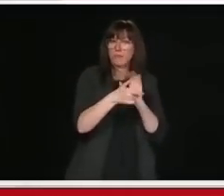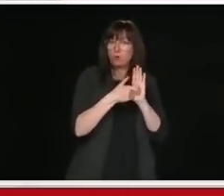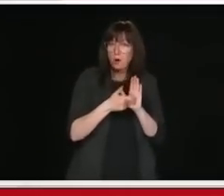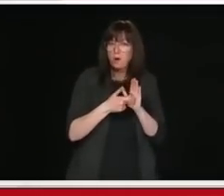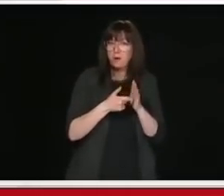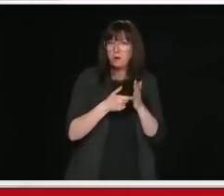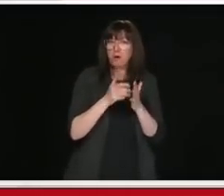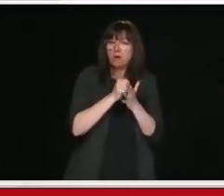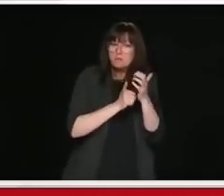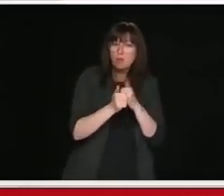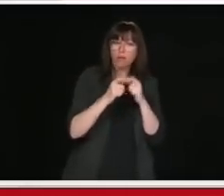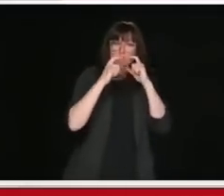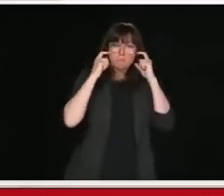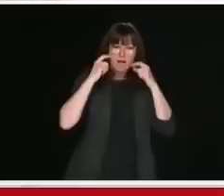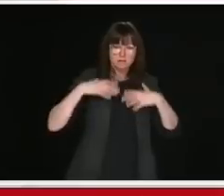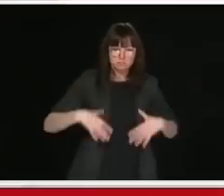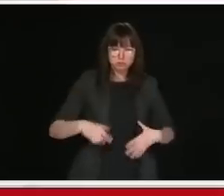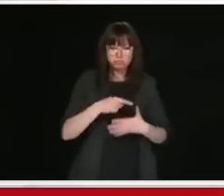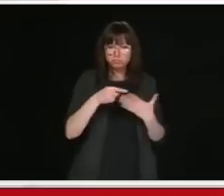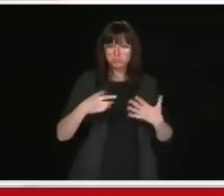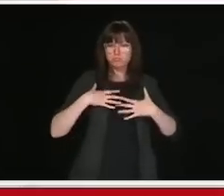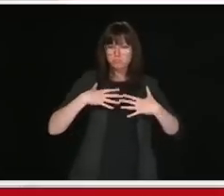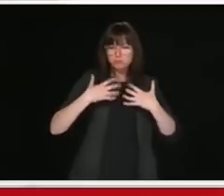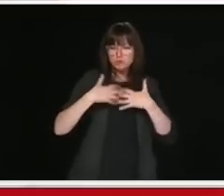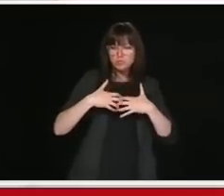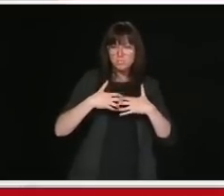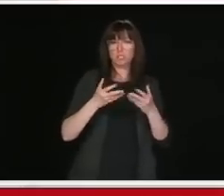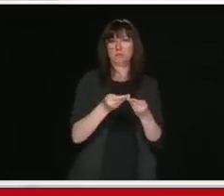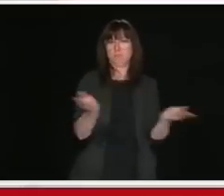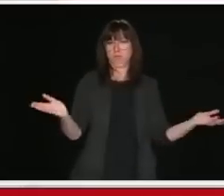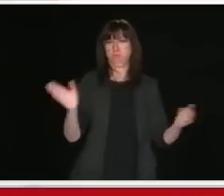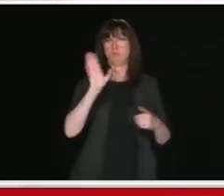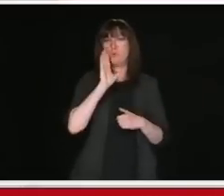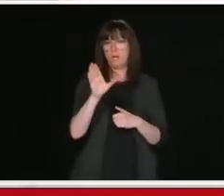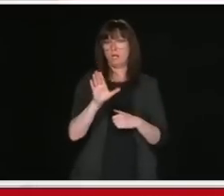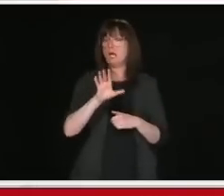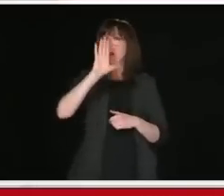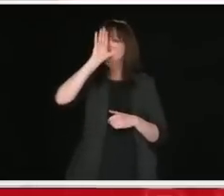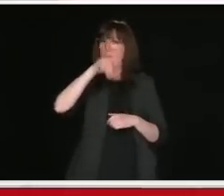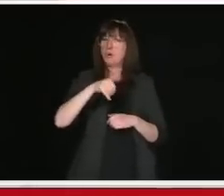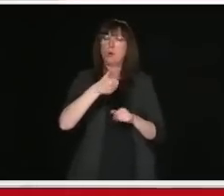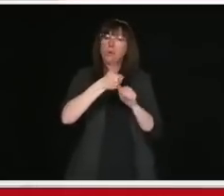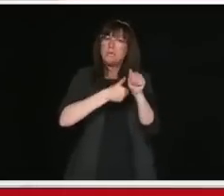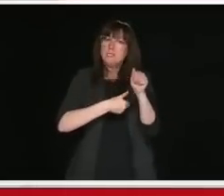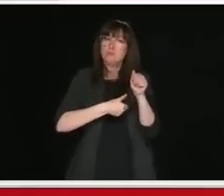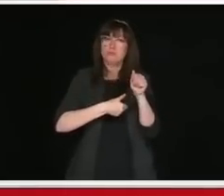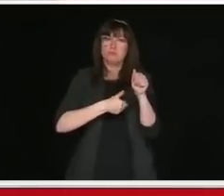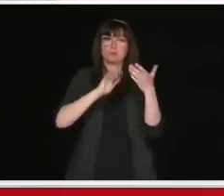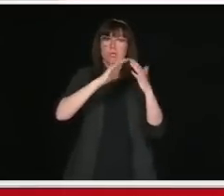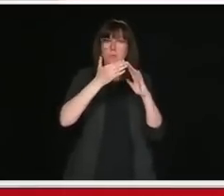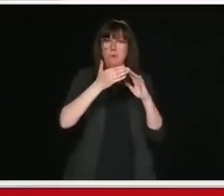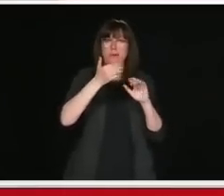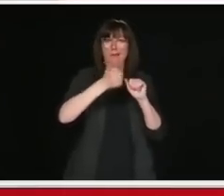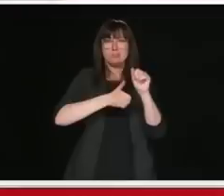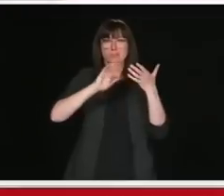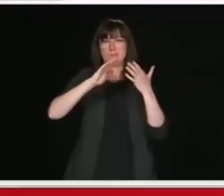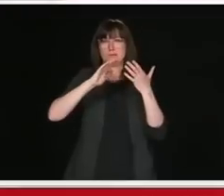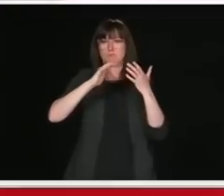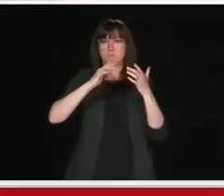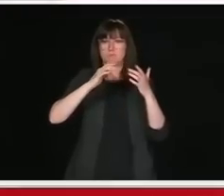And we acknowledge that the needs are different in different regions and moments. And that's why we